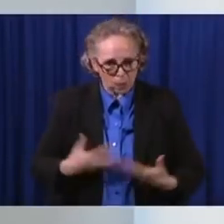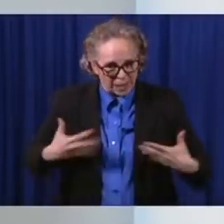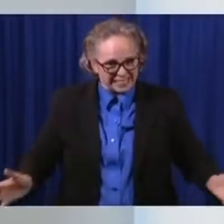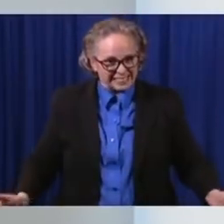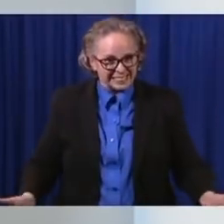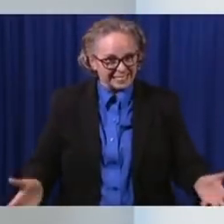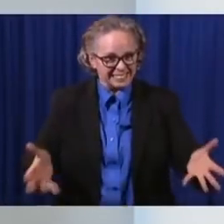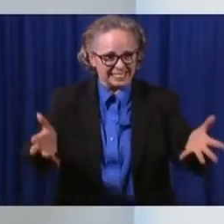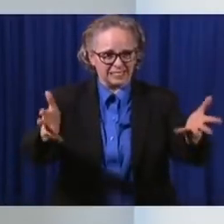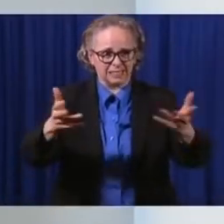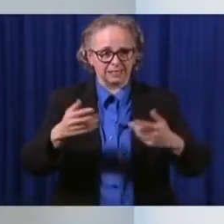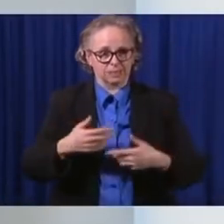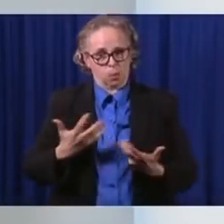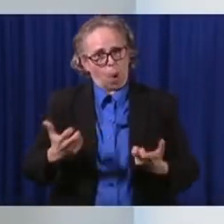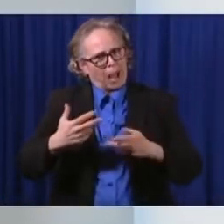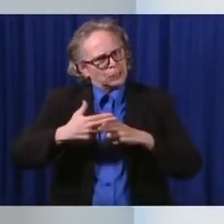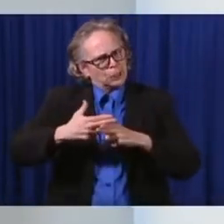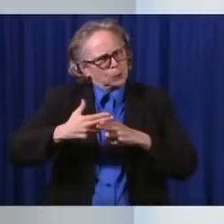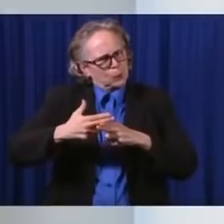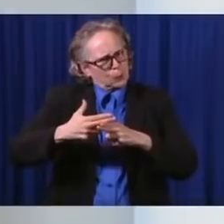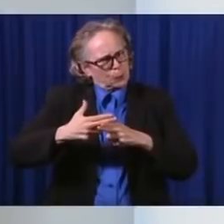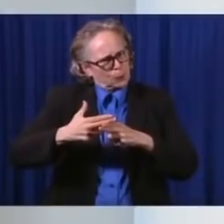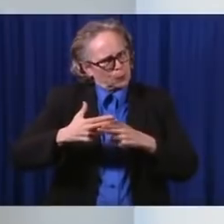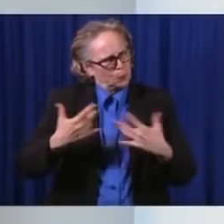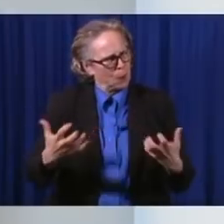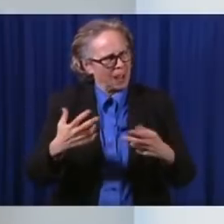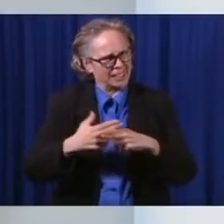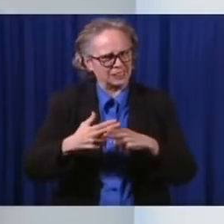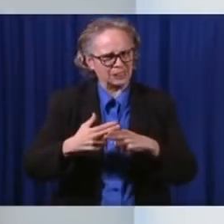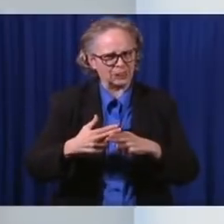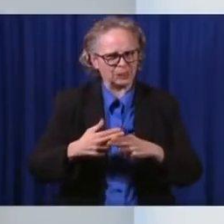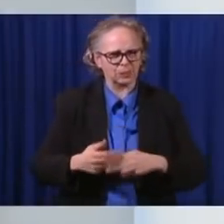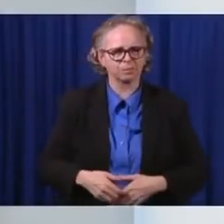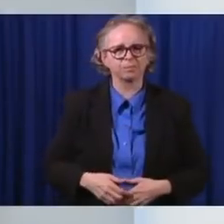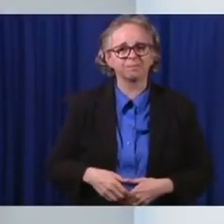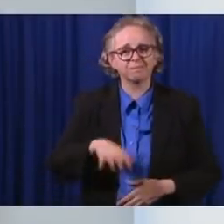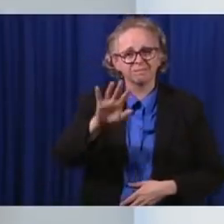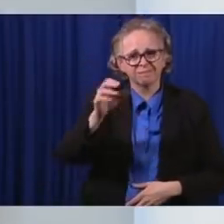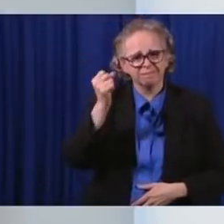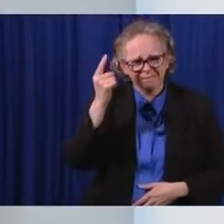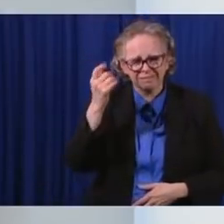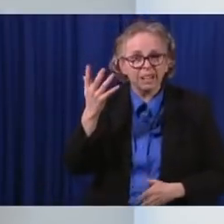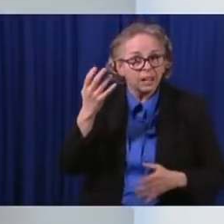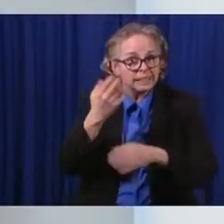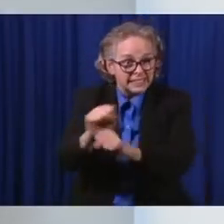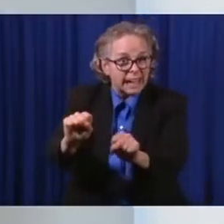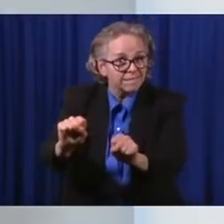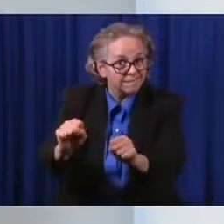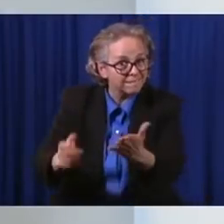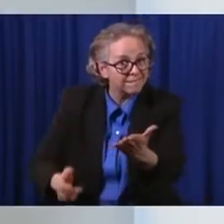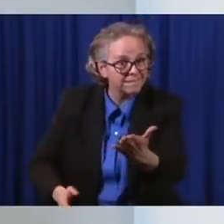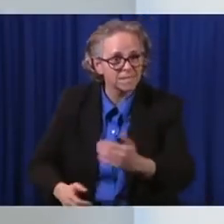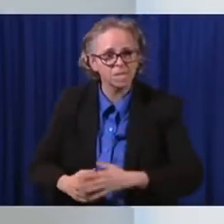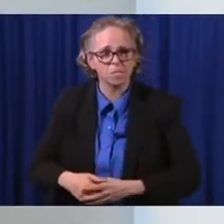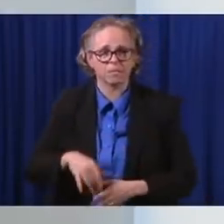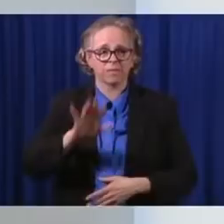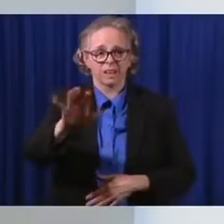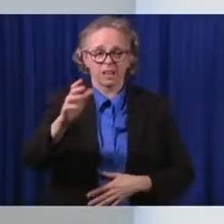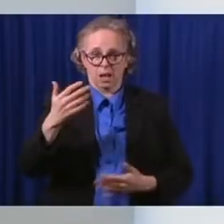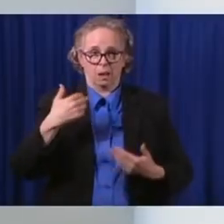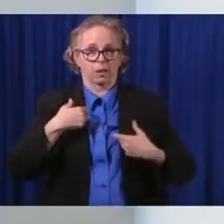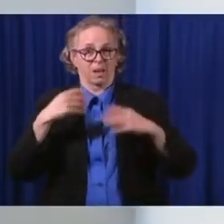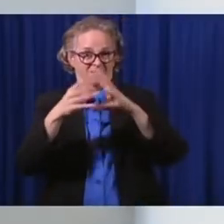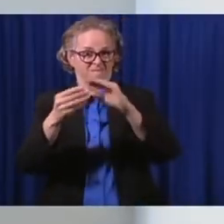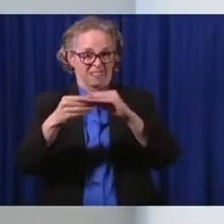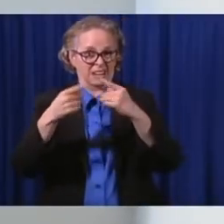fast and as safely as we can. It's worth repeating that all of today's reopenings, whether it's the golf